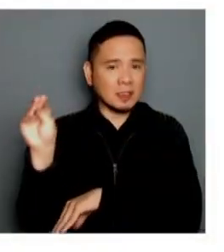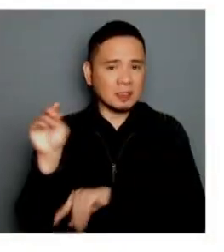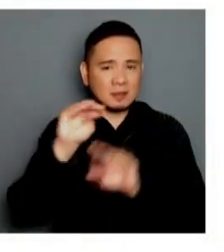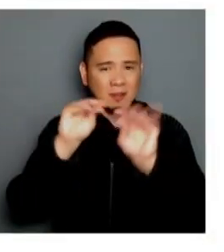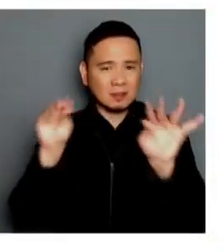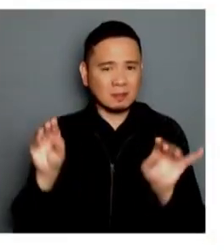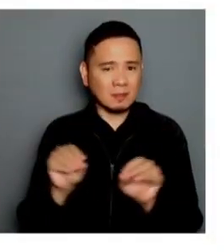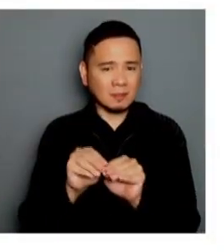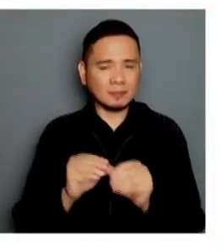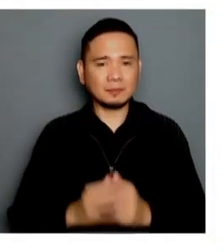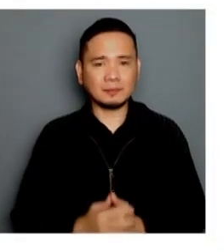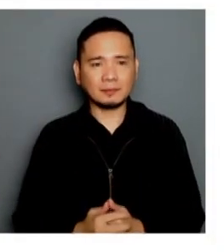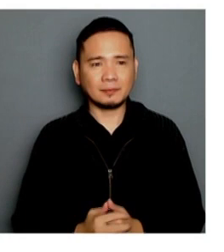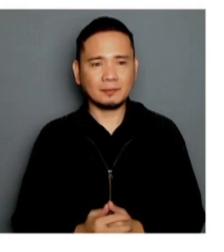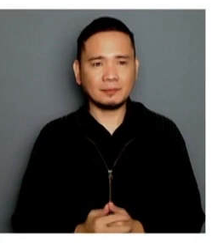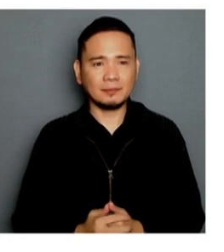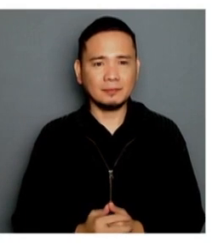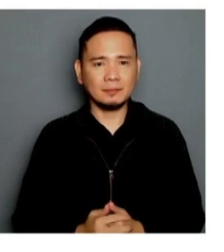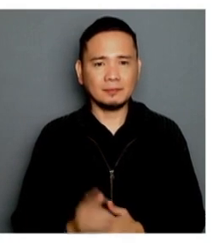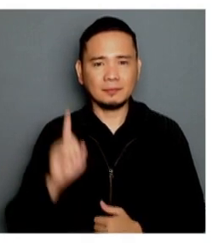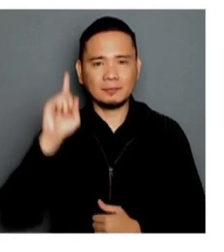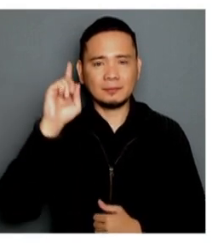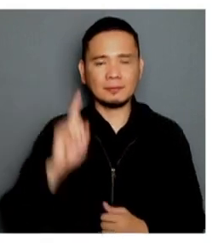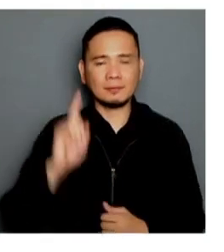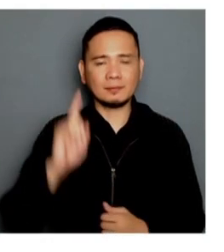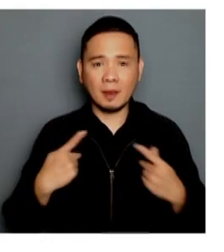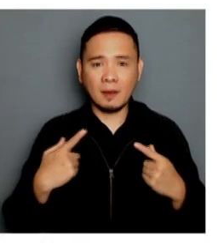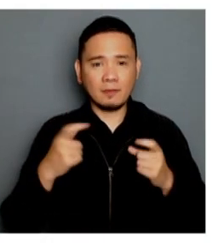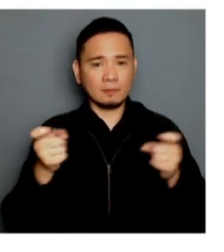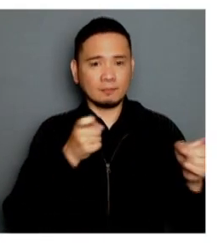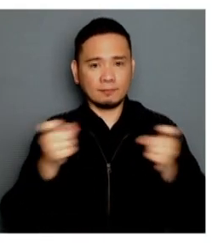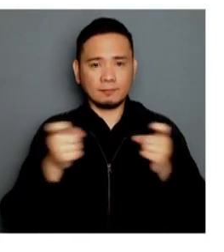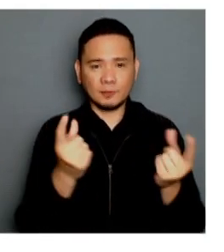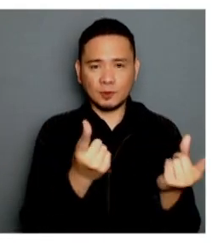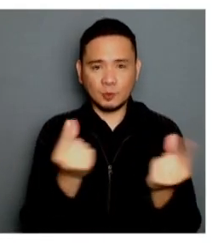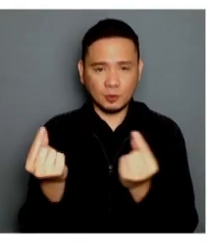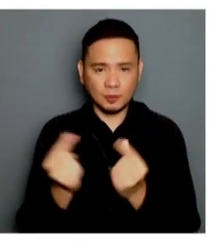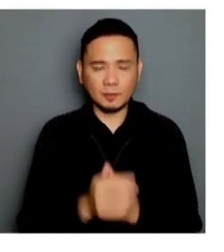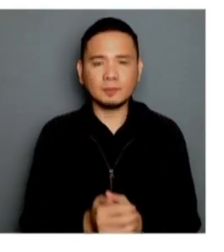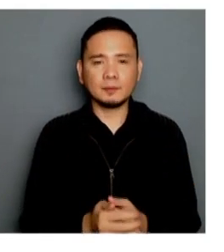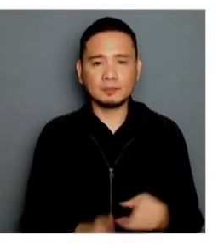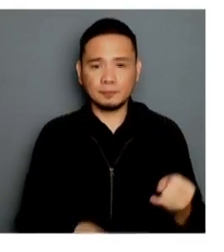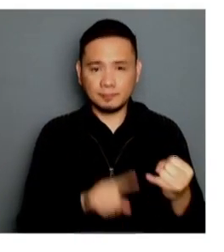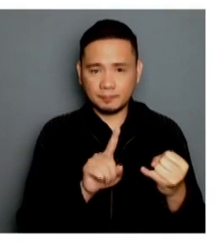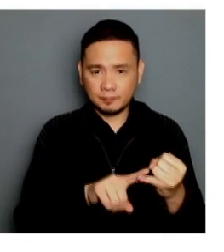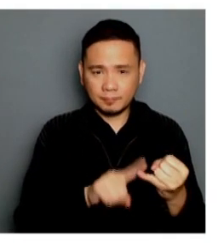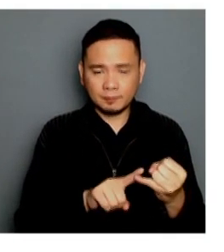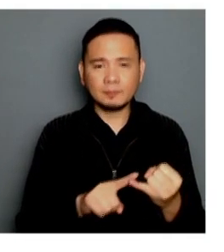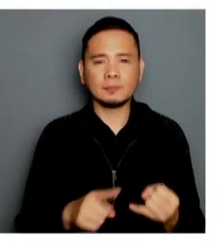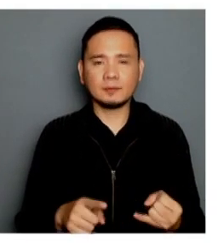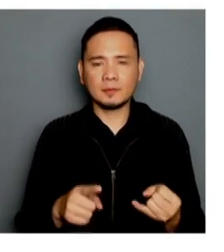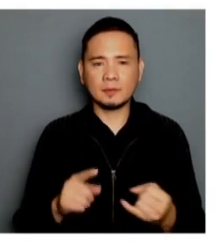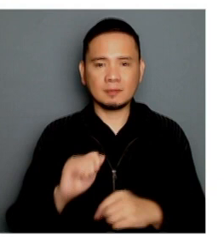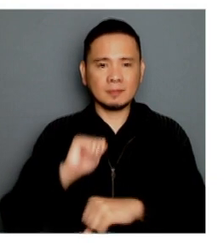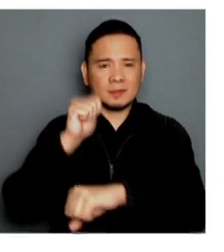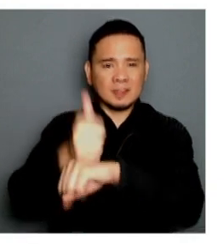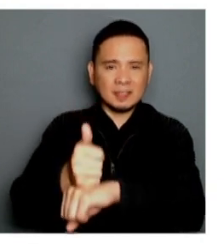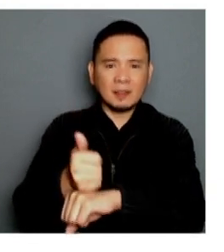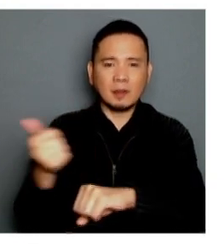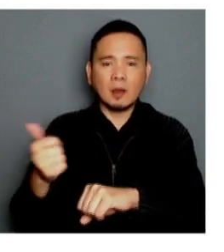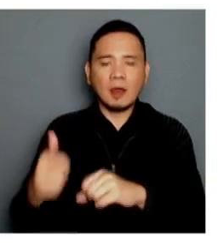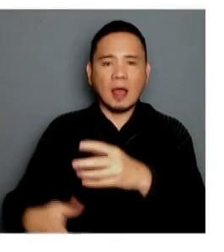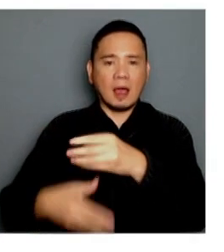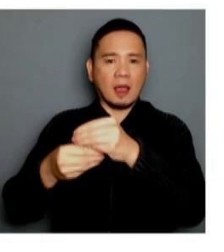We have carried out some mitigating actions. Number one, nag-set up po tayo ng extra sector flights. These are the extra flights.